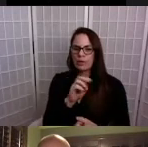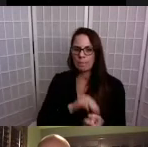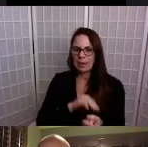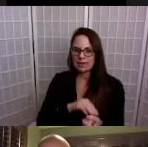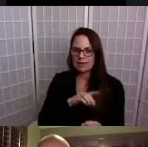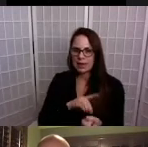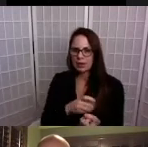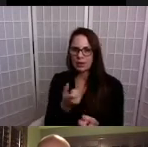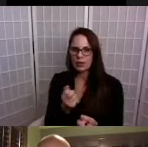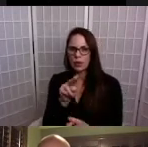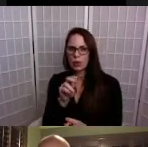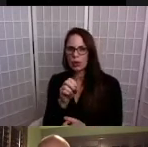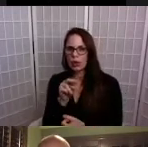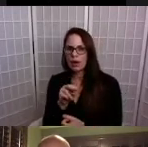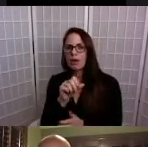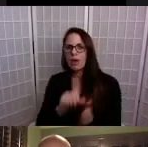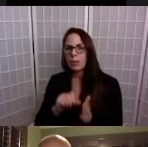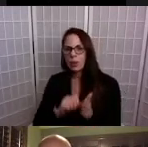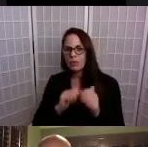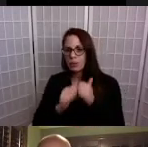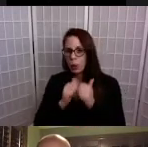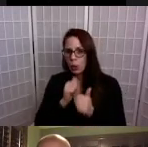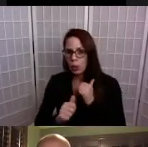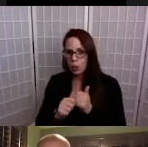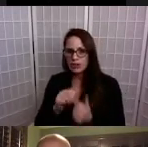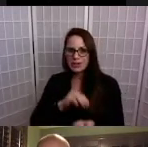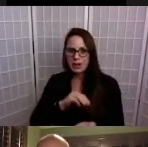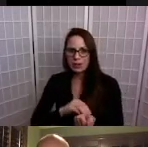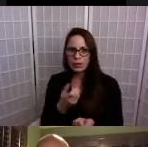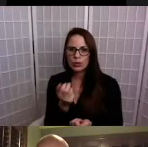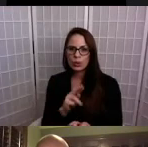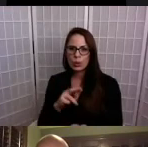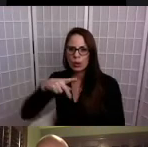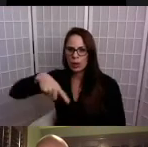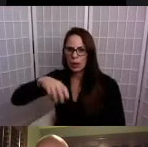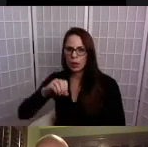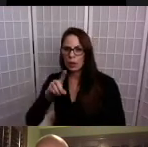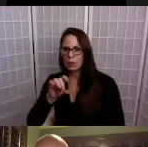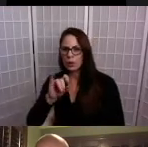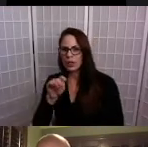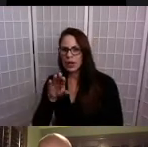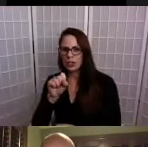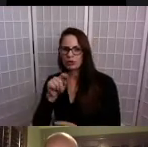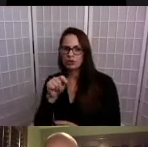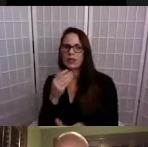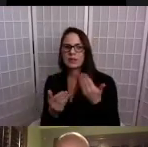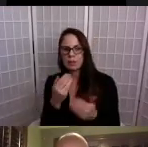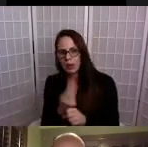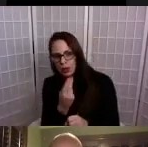sports doctors, or physiatrists, or other titles might use some of these treatments more often than others.